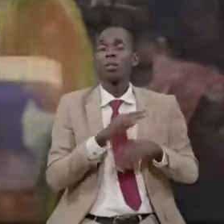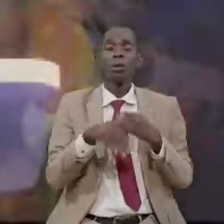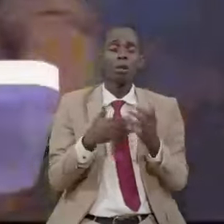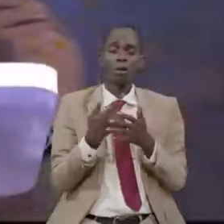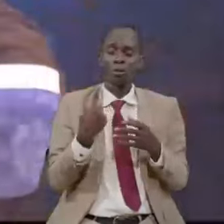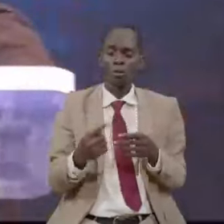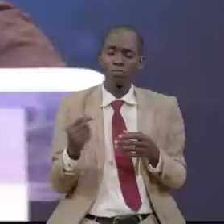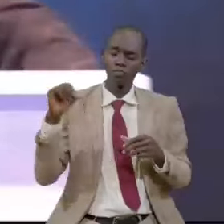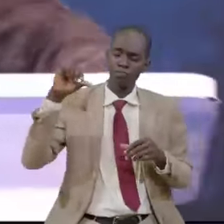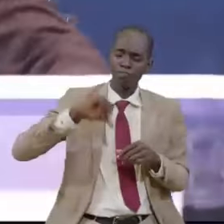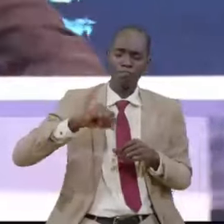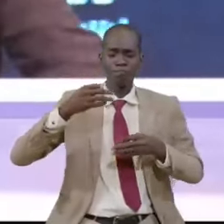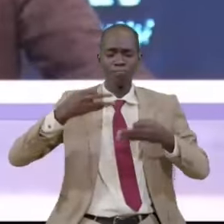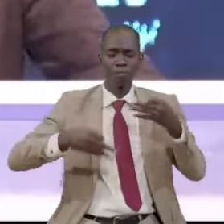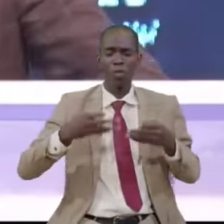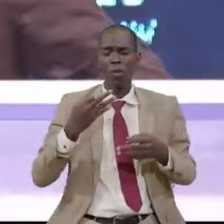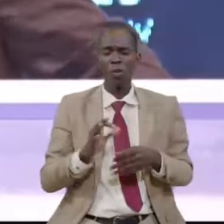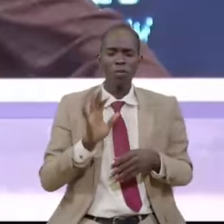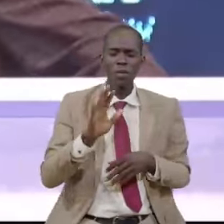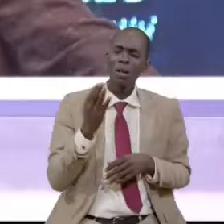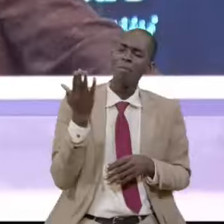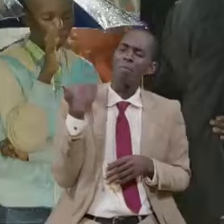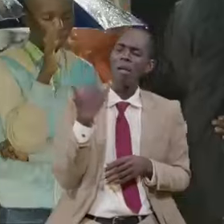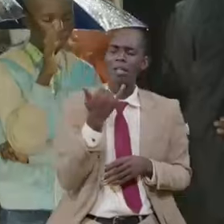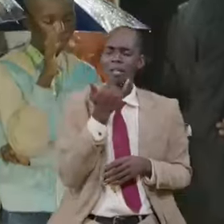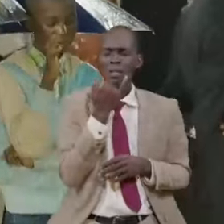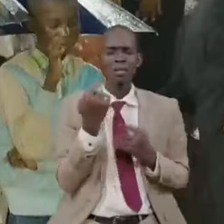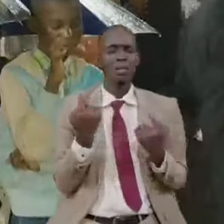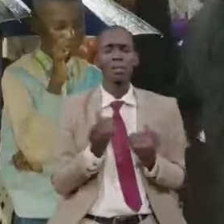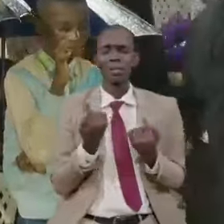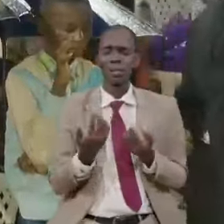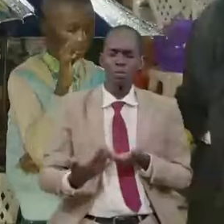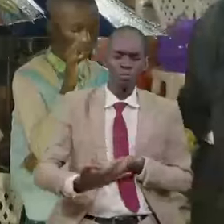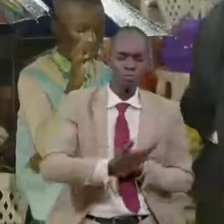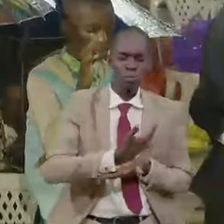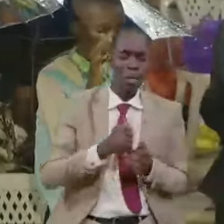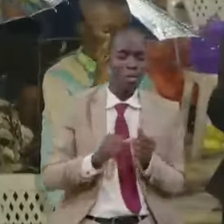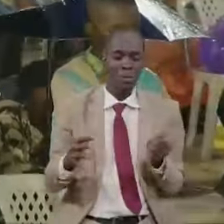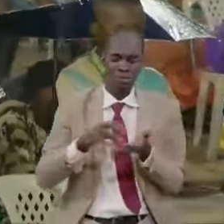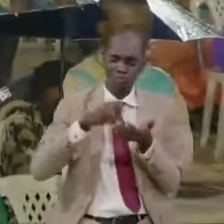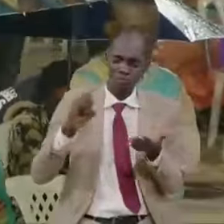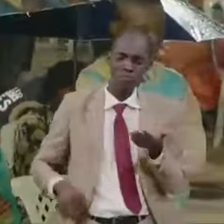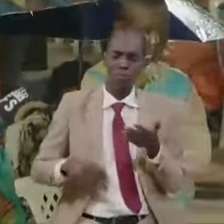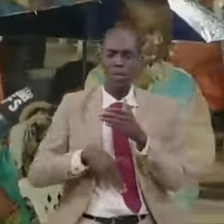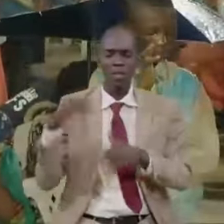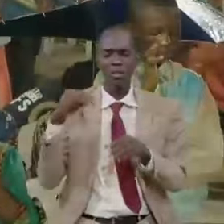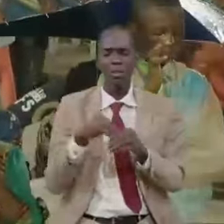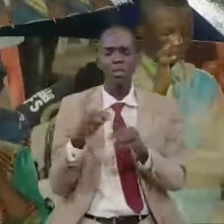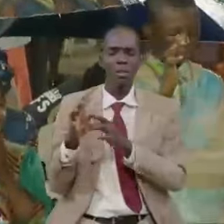their passing, wipe everything away in Jesus' name. Amen.